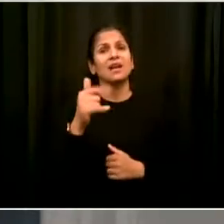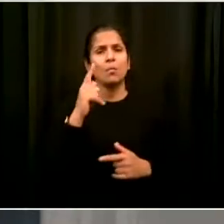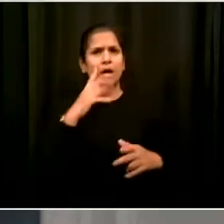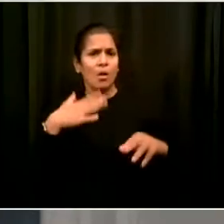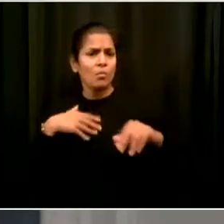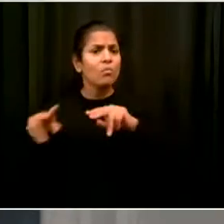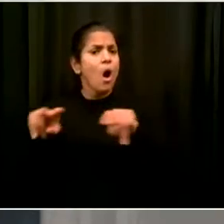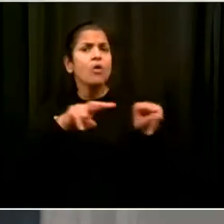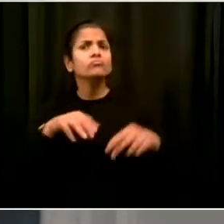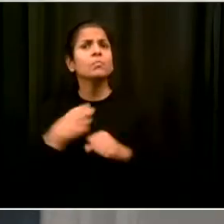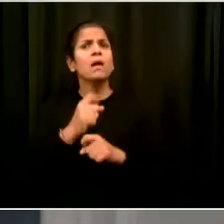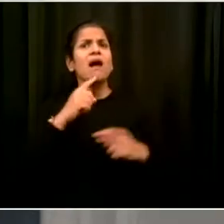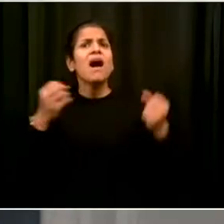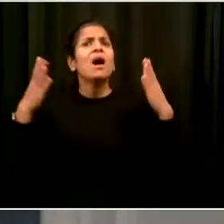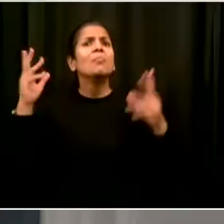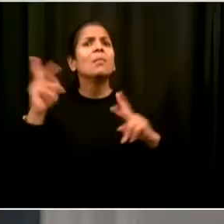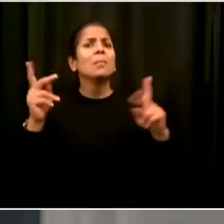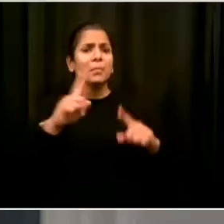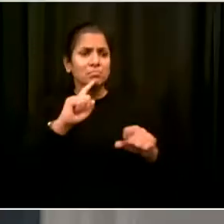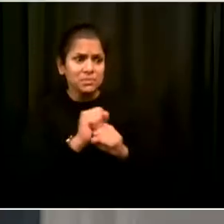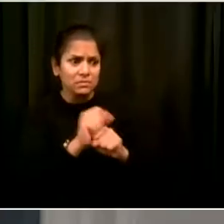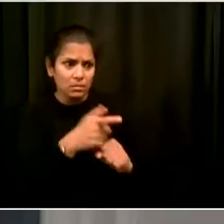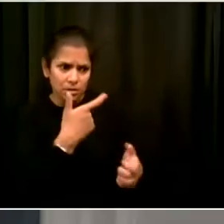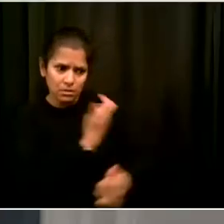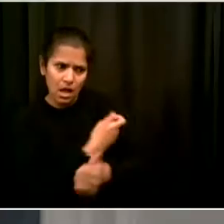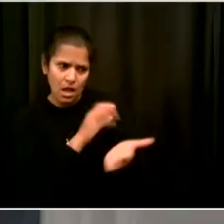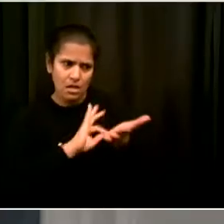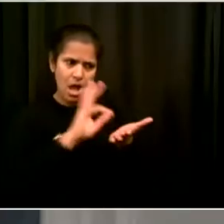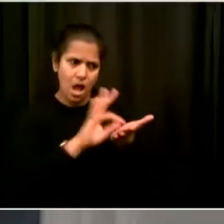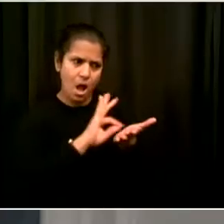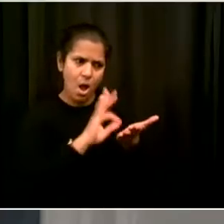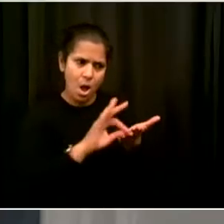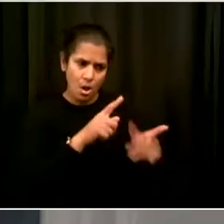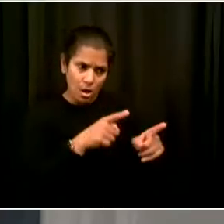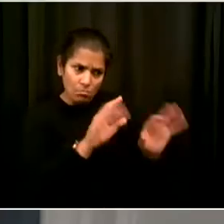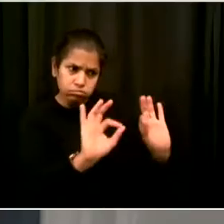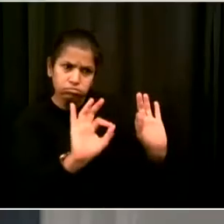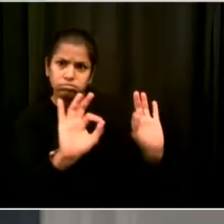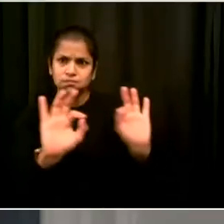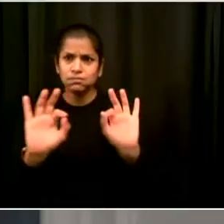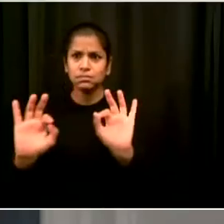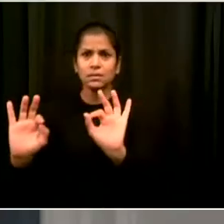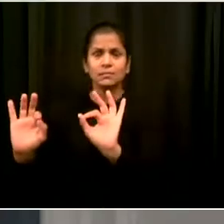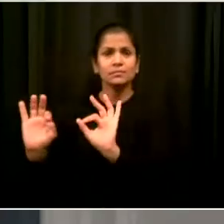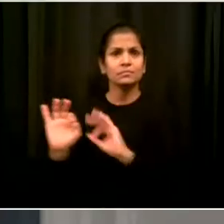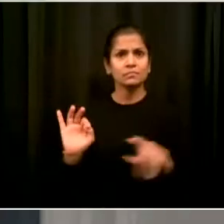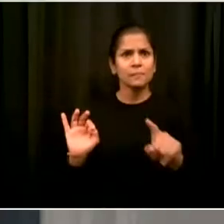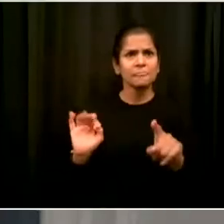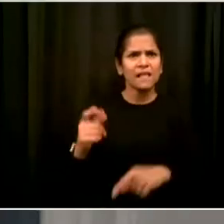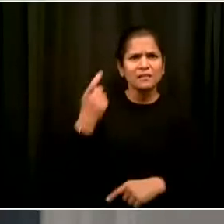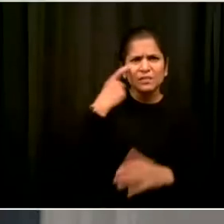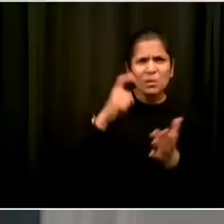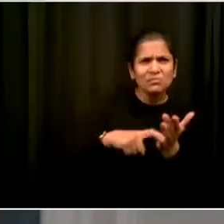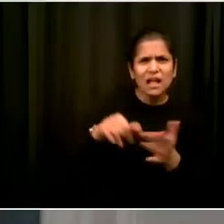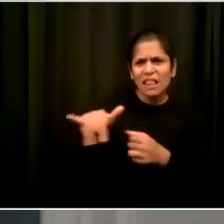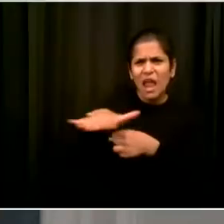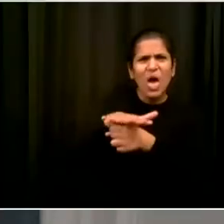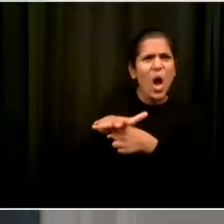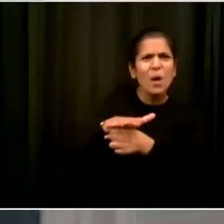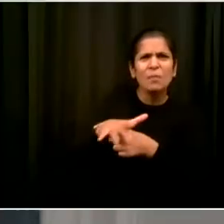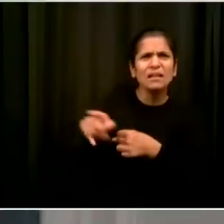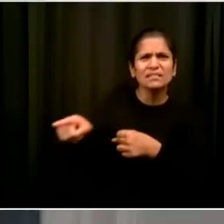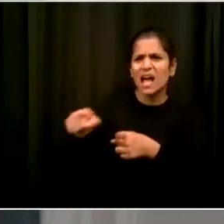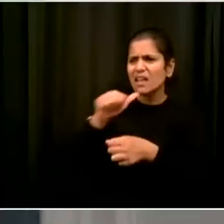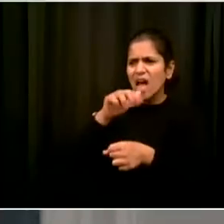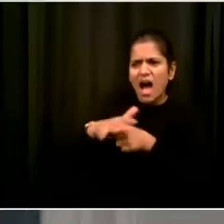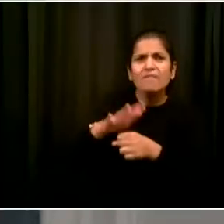act quickly. If areas are not getting vaccinated as much as the rest of the city, we will respond. We recognize that there is no reopening without